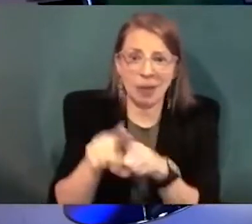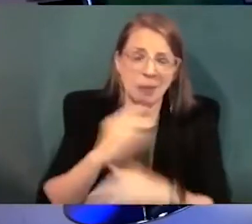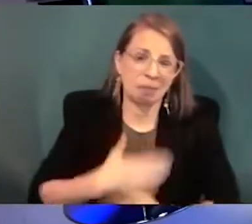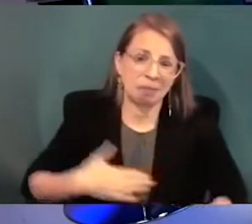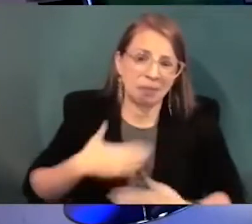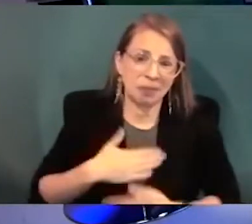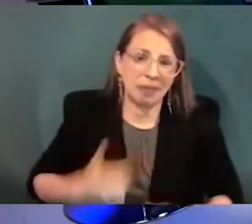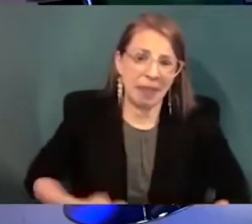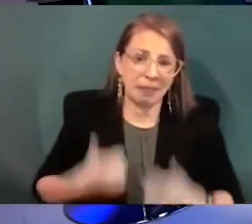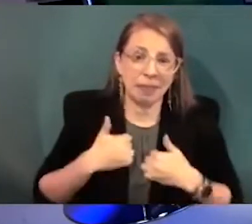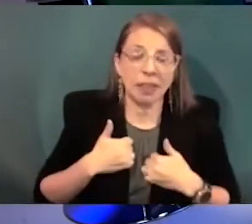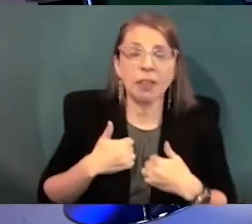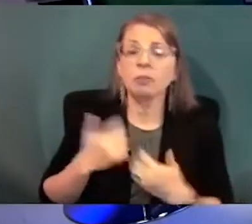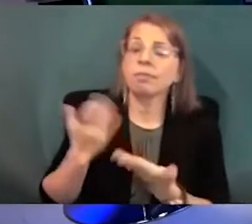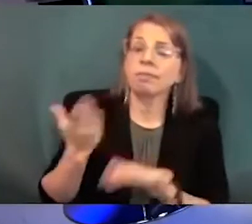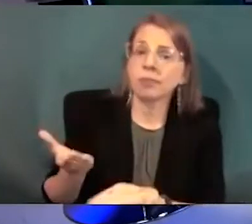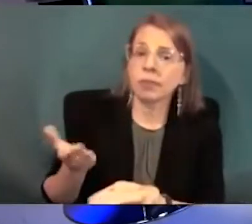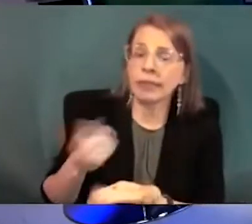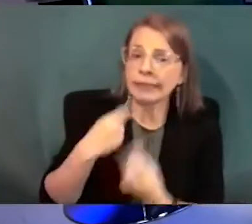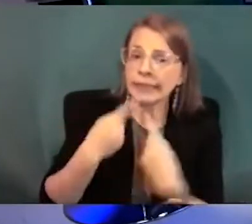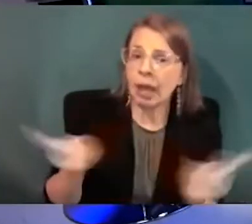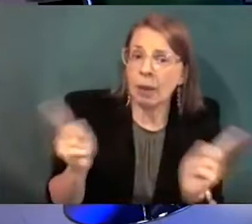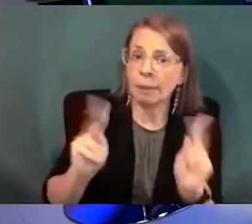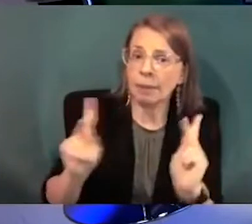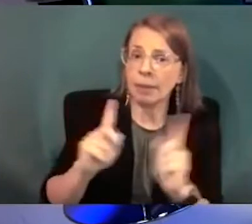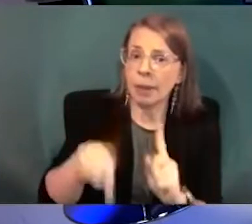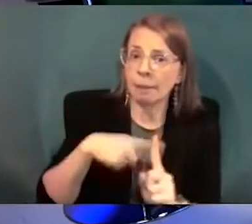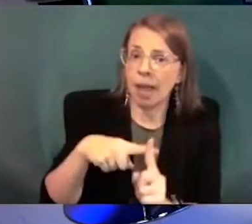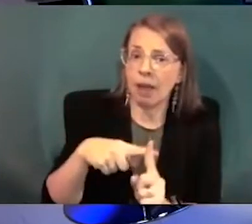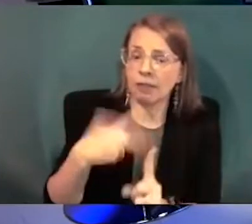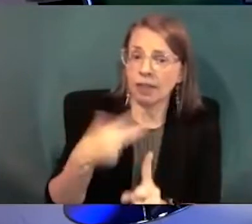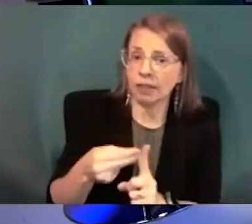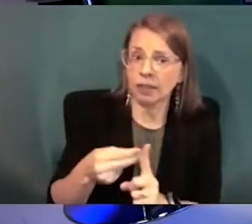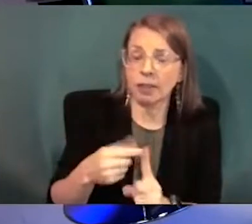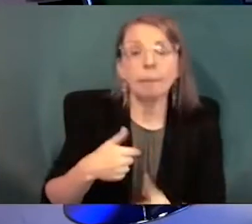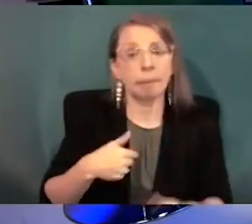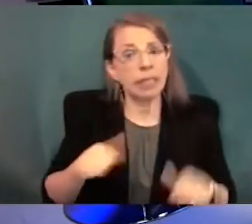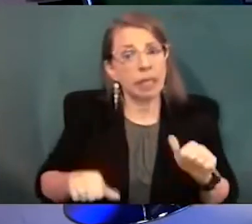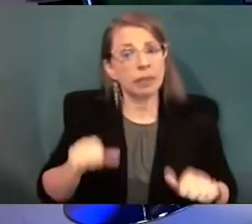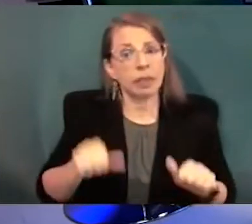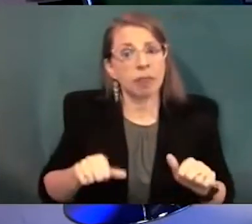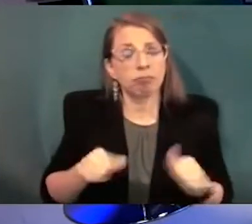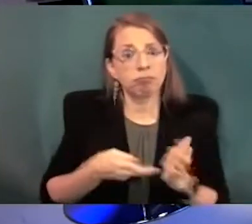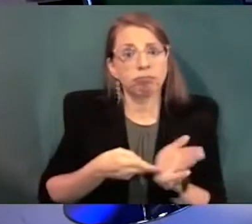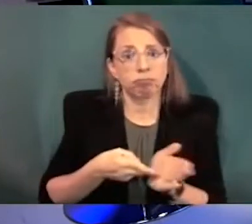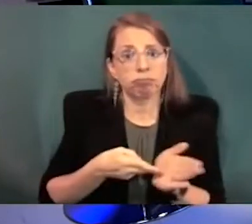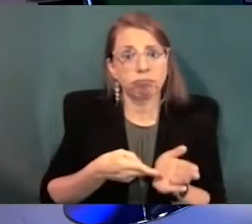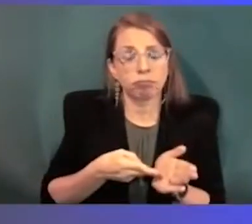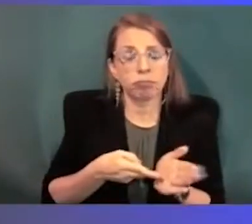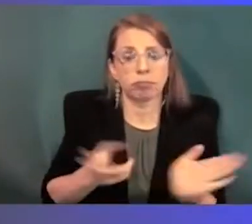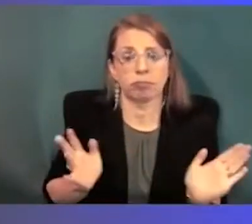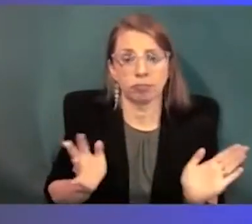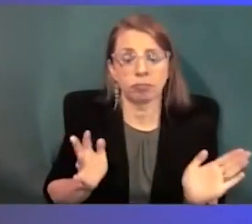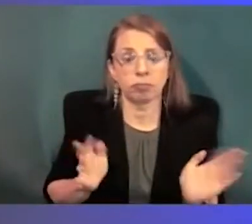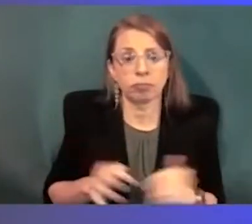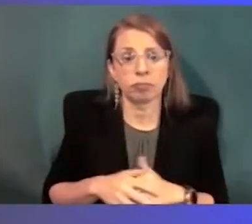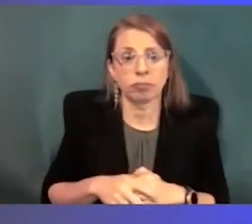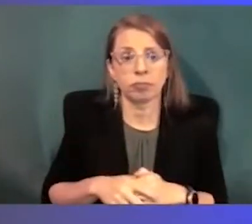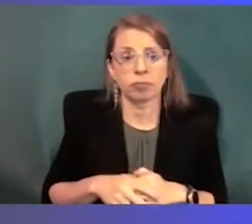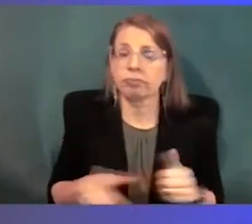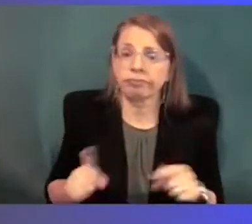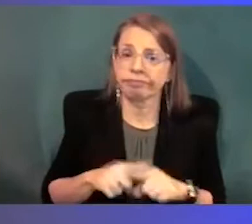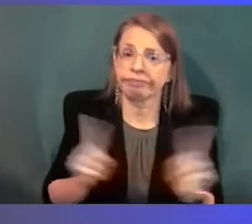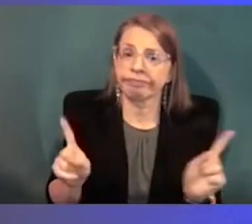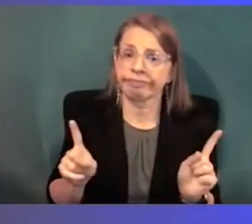getting vaccinated? Well, I was hesitant at first, but after